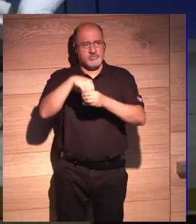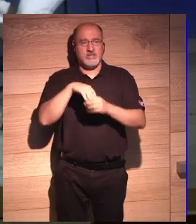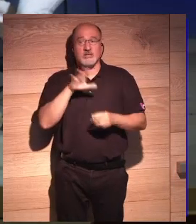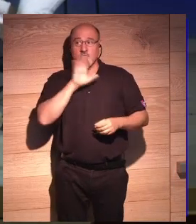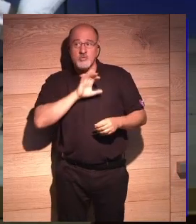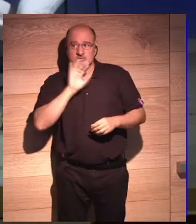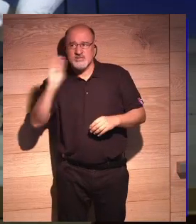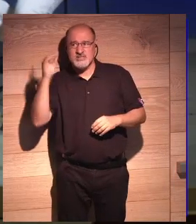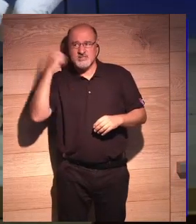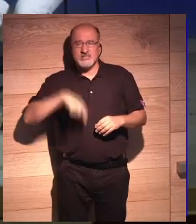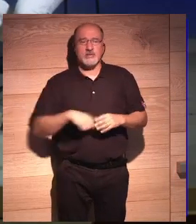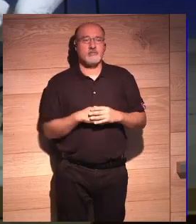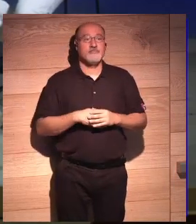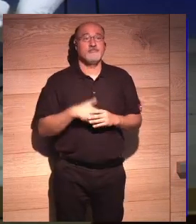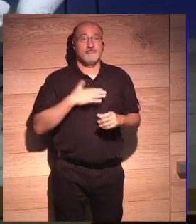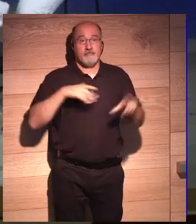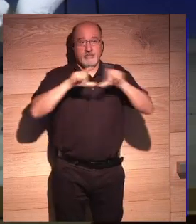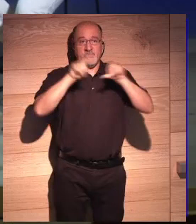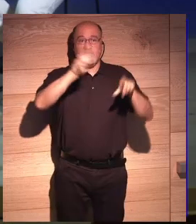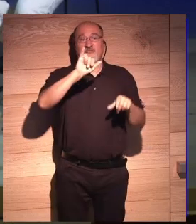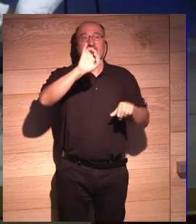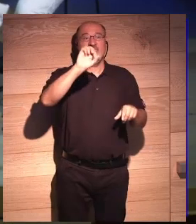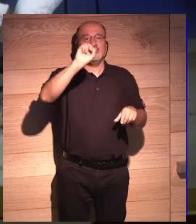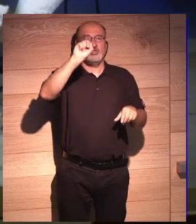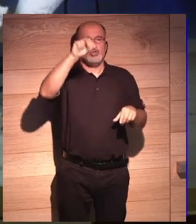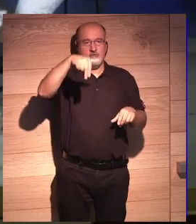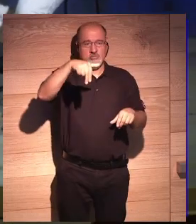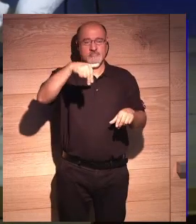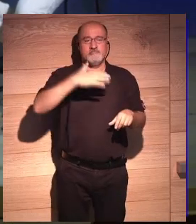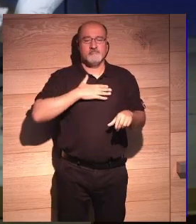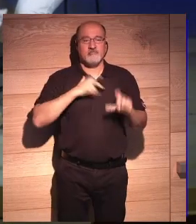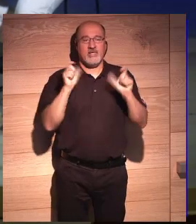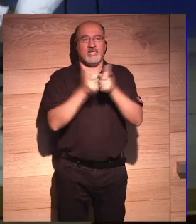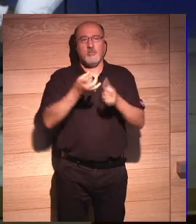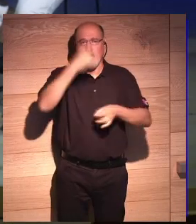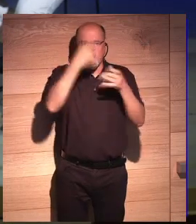profile? It's just for curiosity. Well, at Vision, we have a creative team,